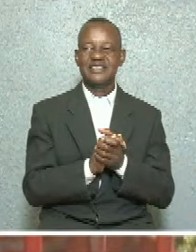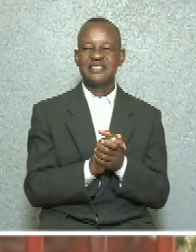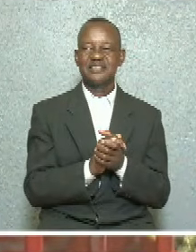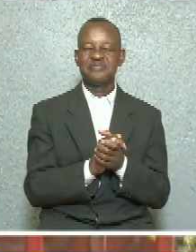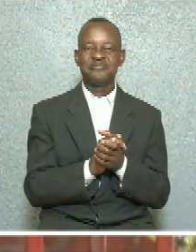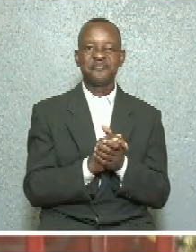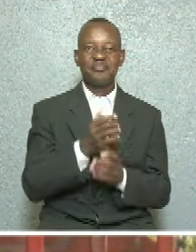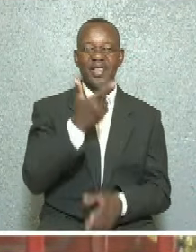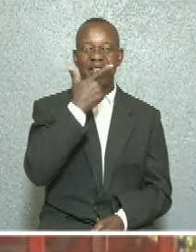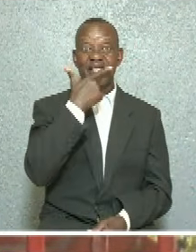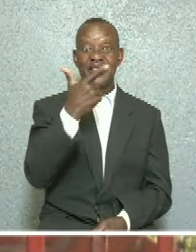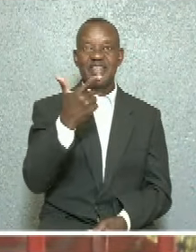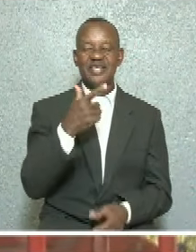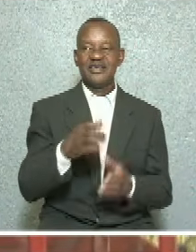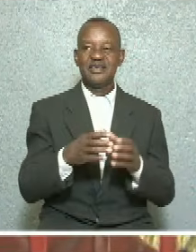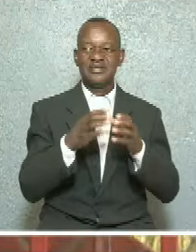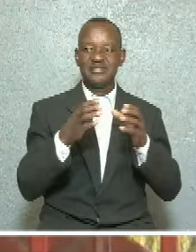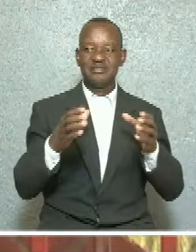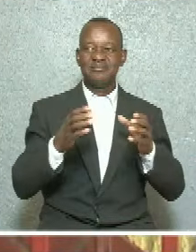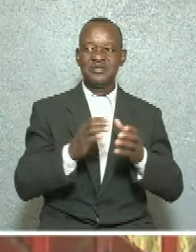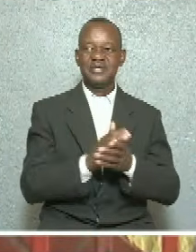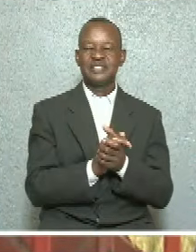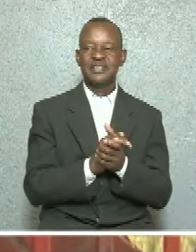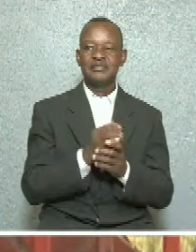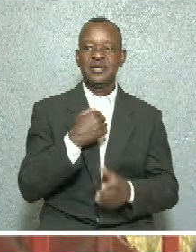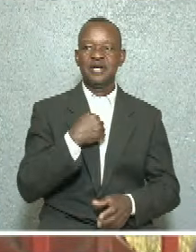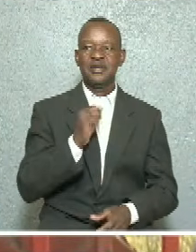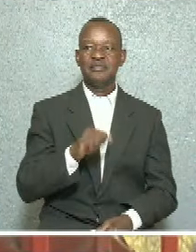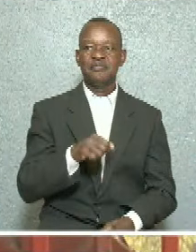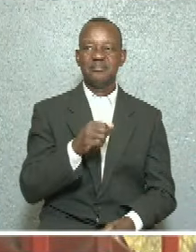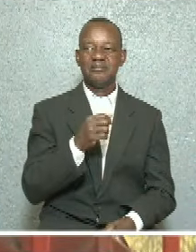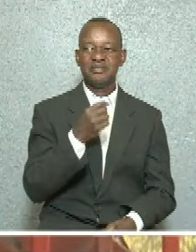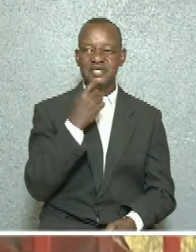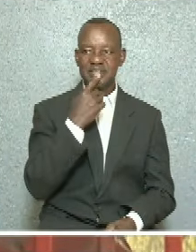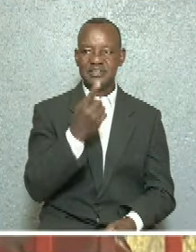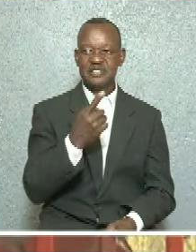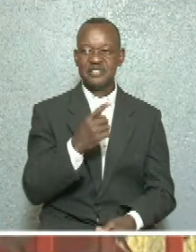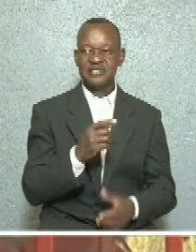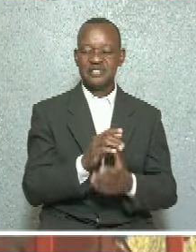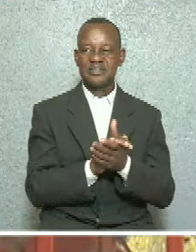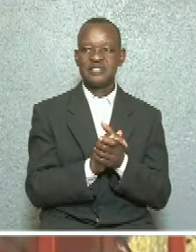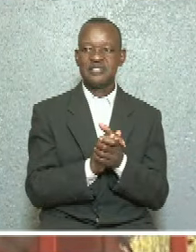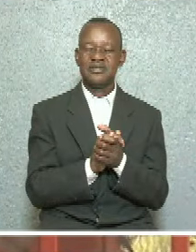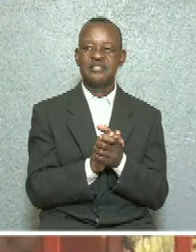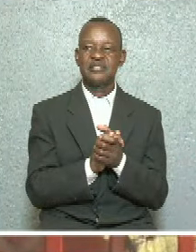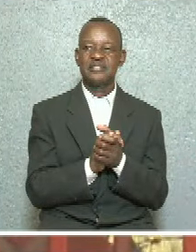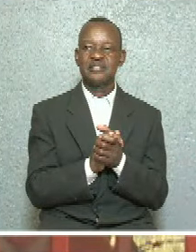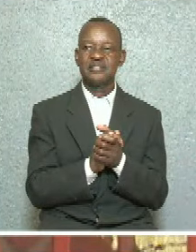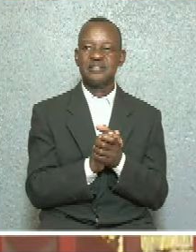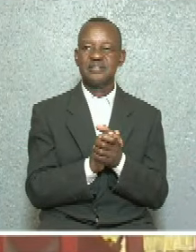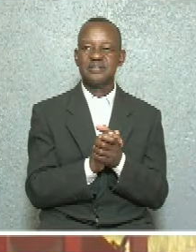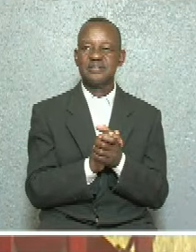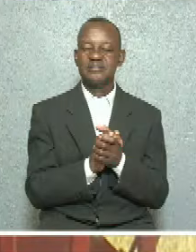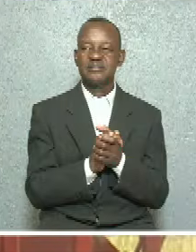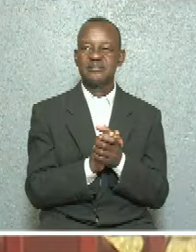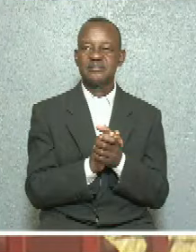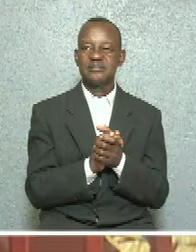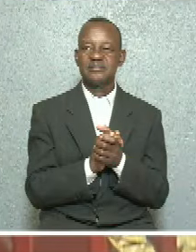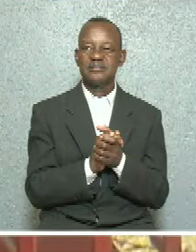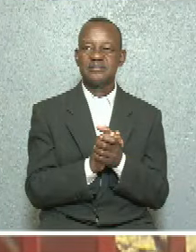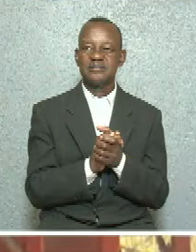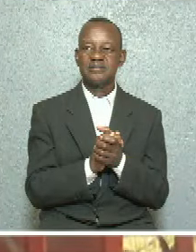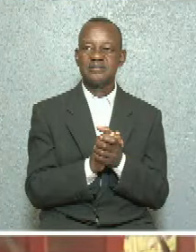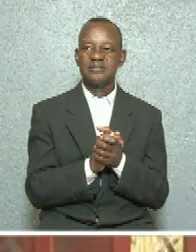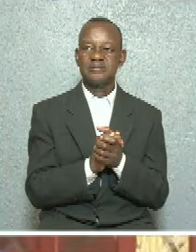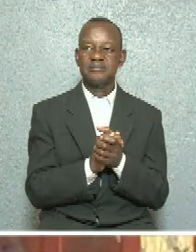Thank you so much, Ginola. And I was just saying that I do remember Ginola, and I was just confirming with Josephina because we have not seen each other